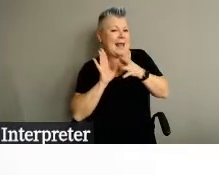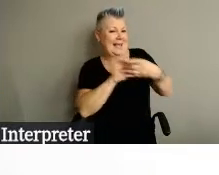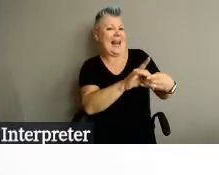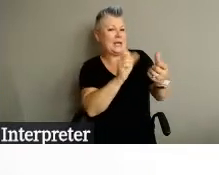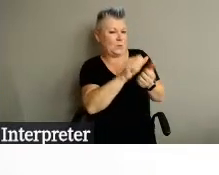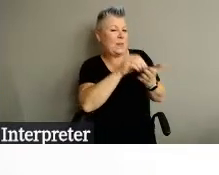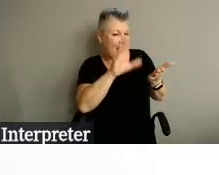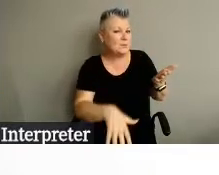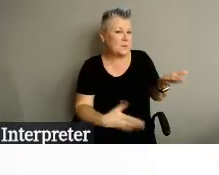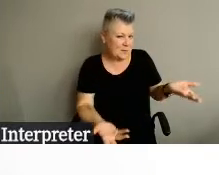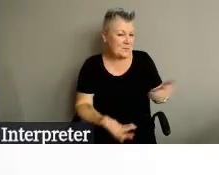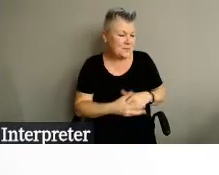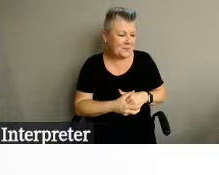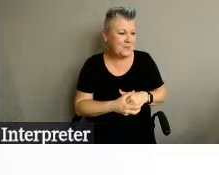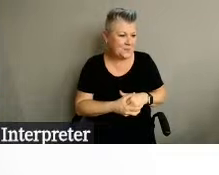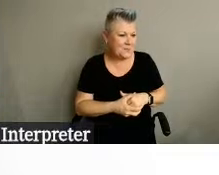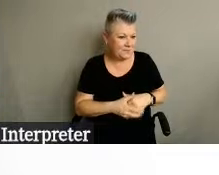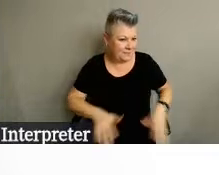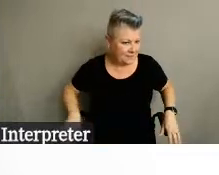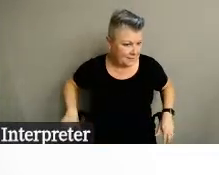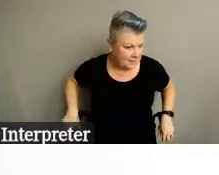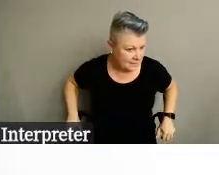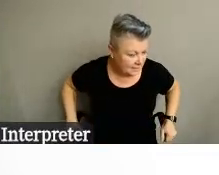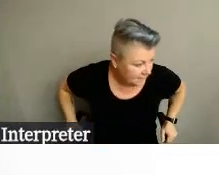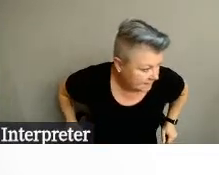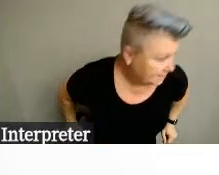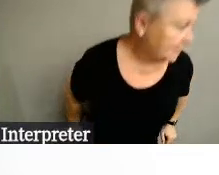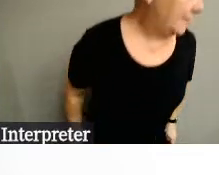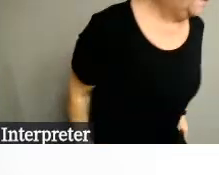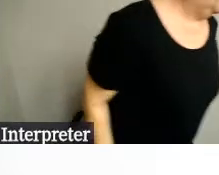And so you broadly start,